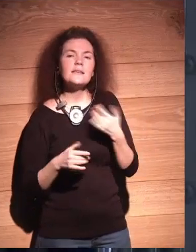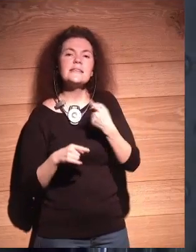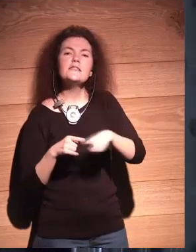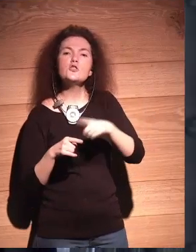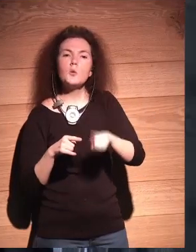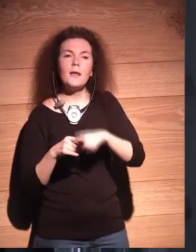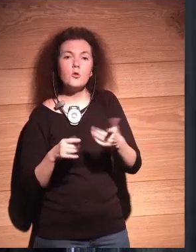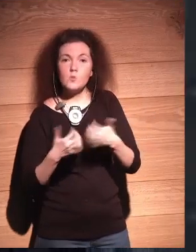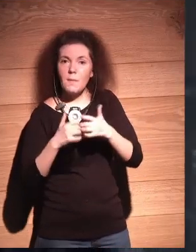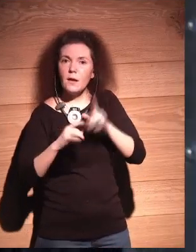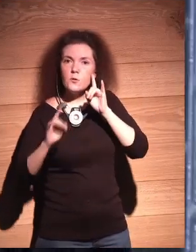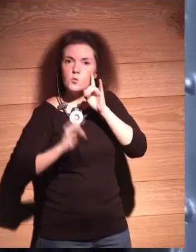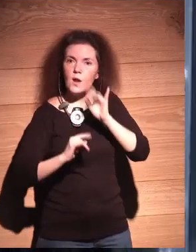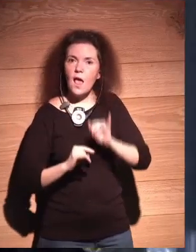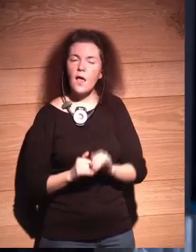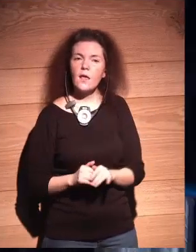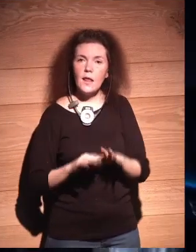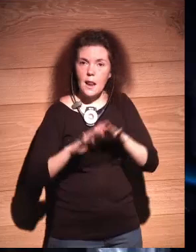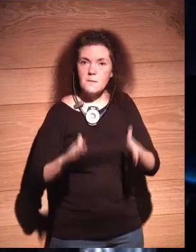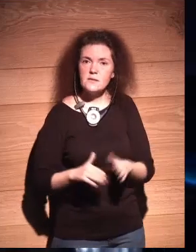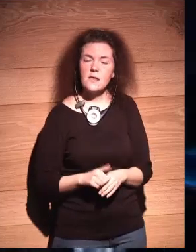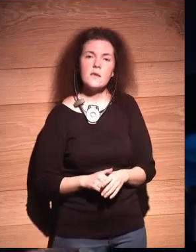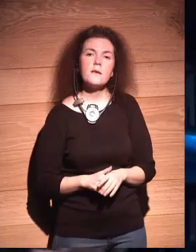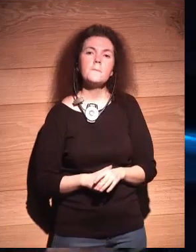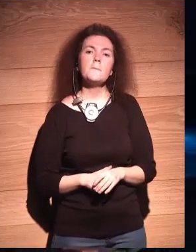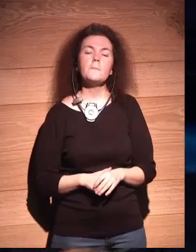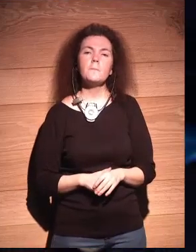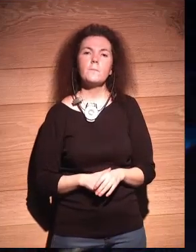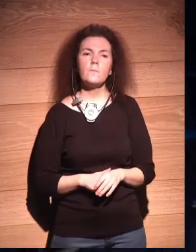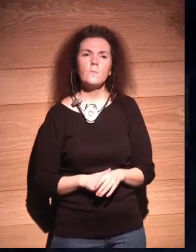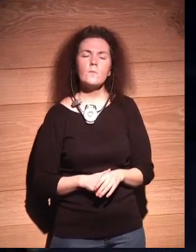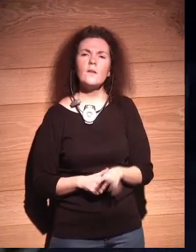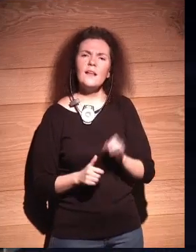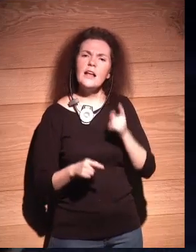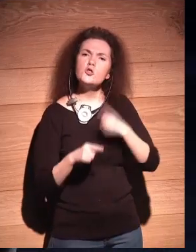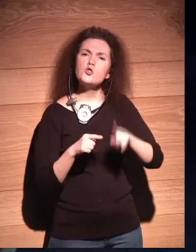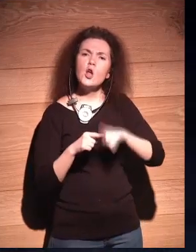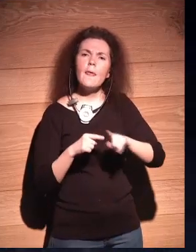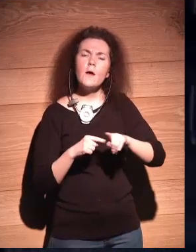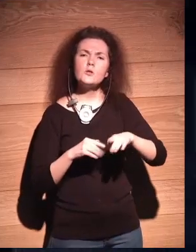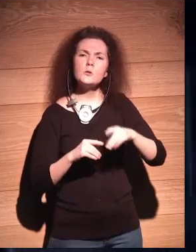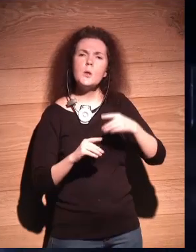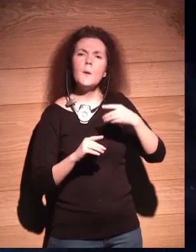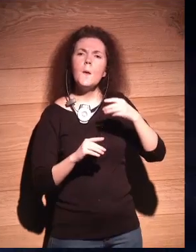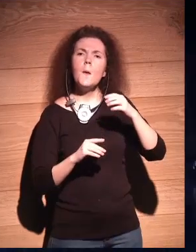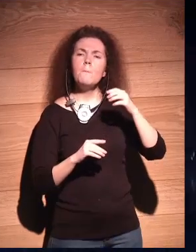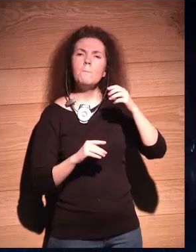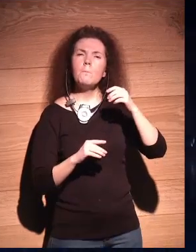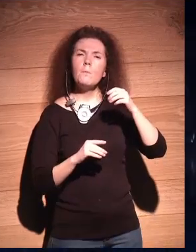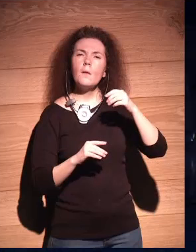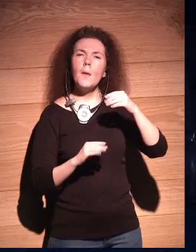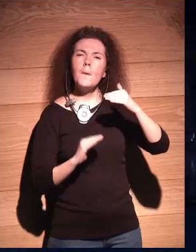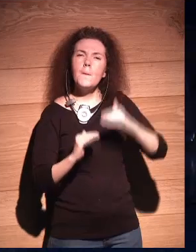drivers, are the sound source, which are very low frequency sounds, which are mostly are low frequency, and